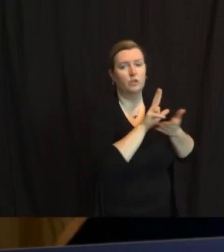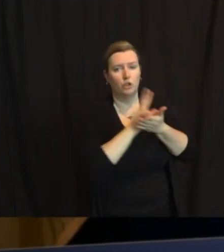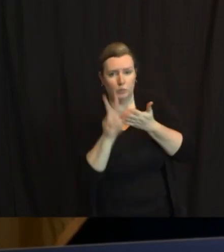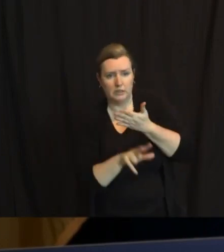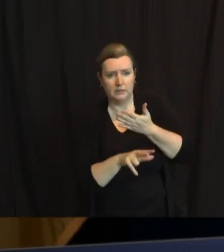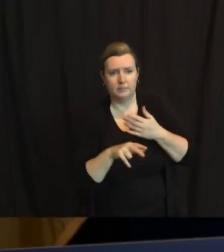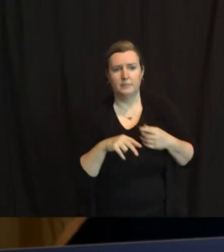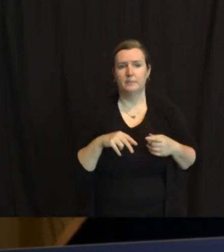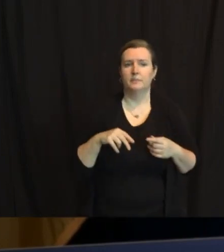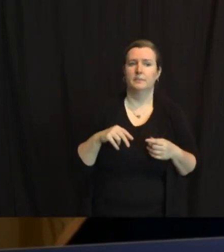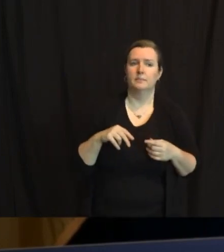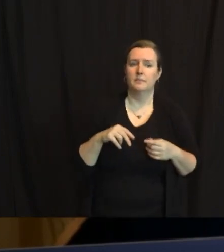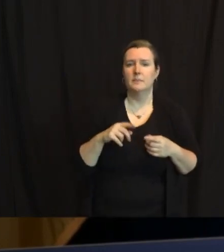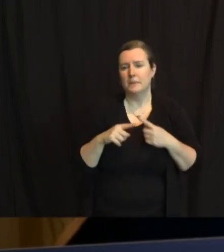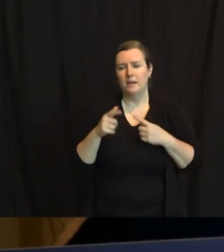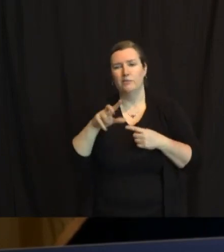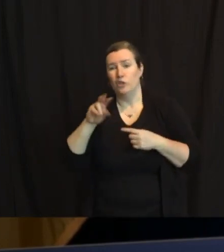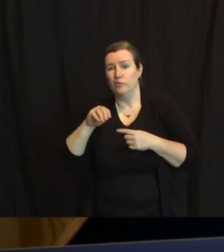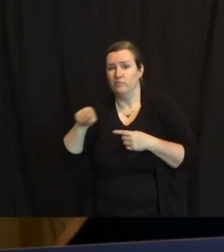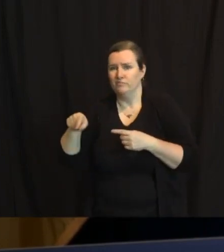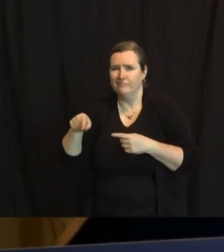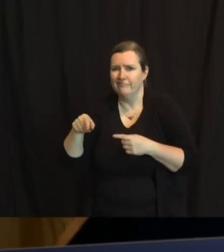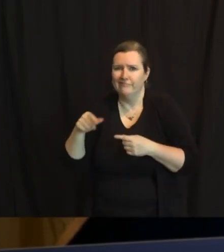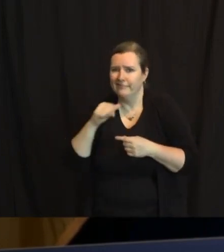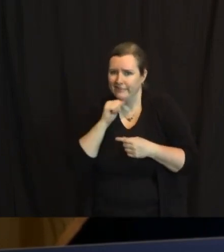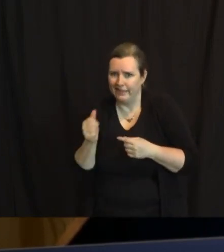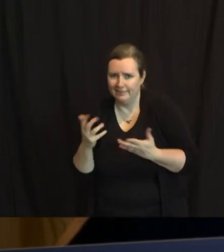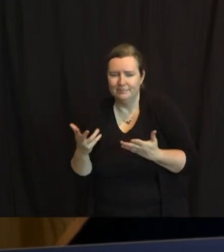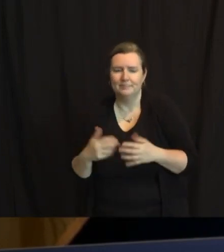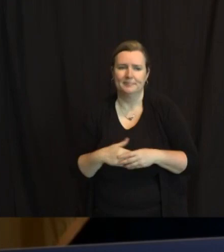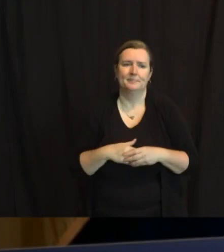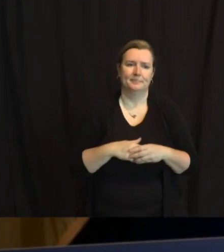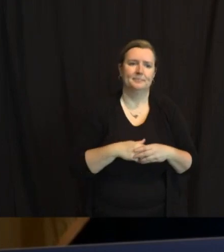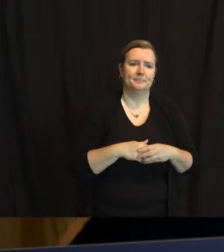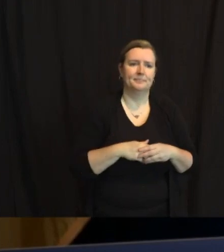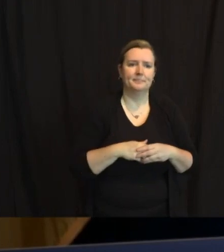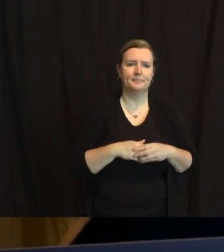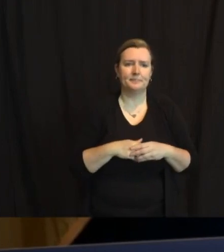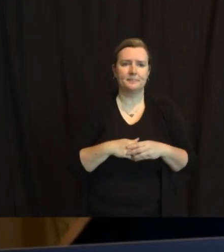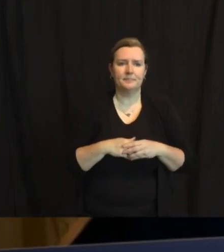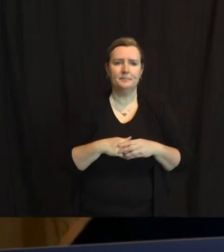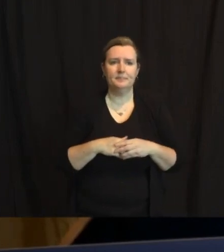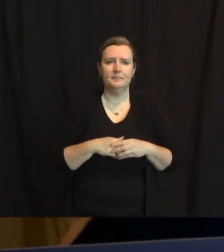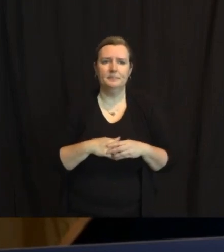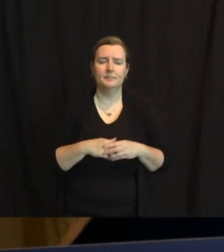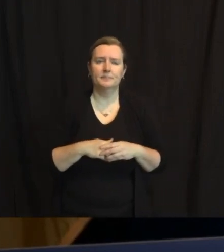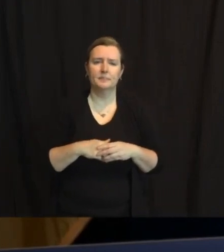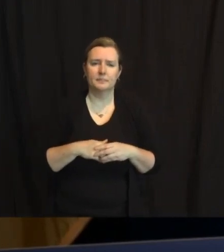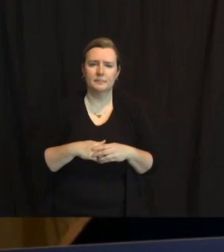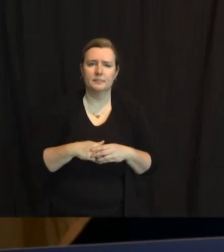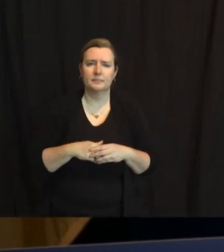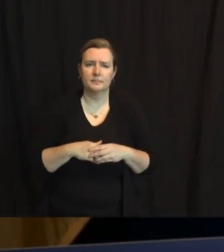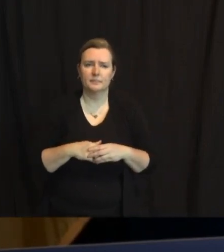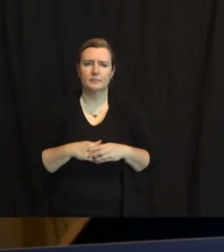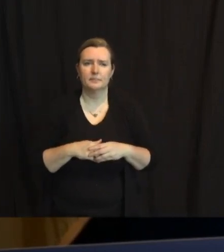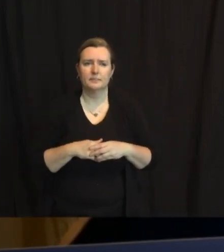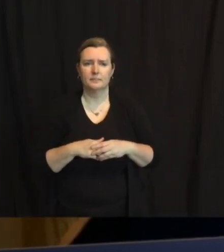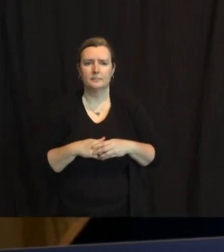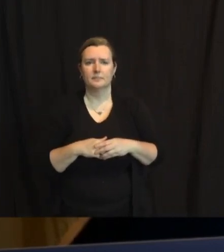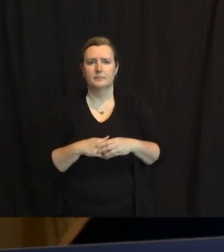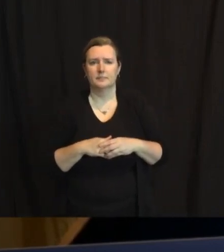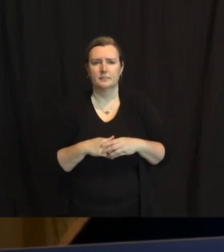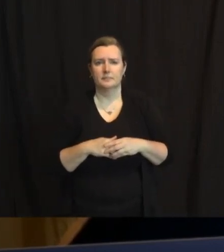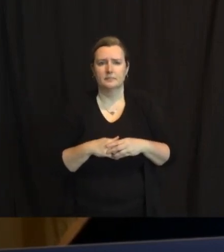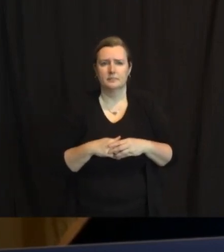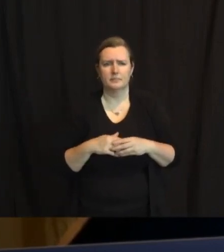website, and we're updating it all the time with 15-page FAQs, and it's hard to sort of go through that, obviously. And I mentioned the certification